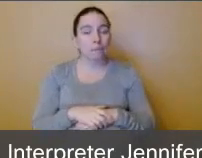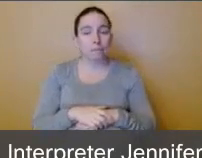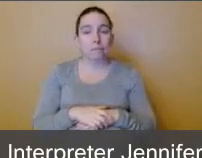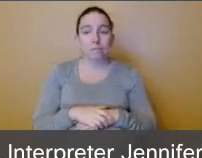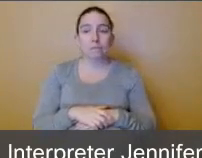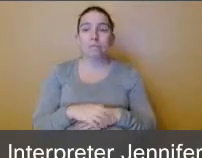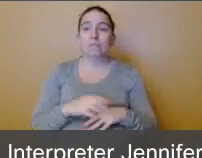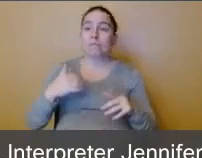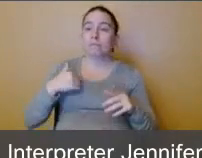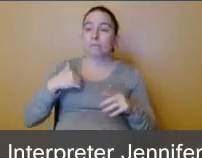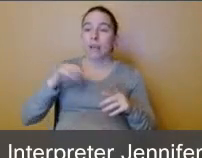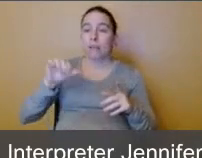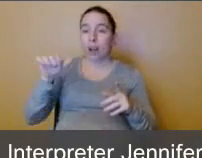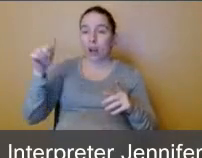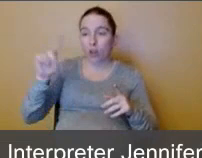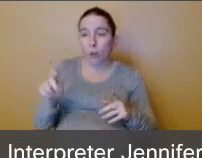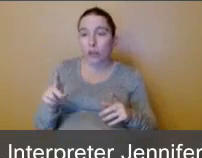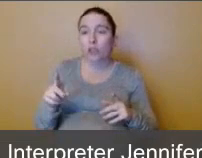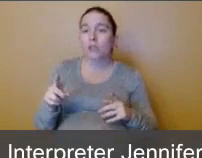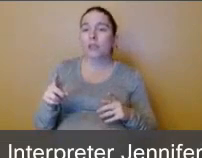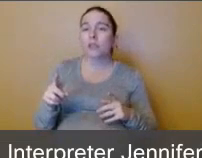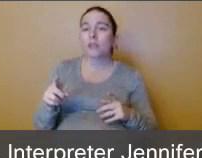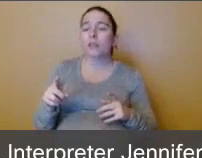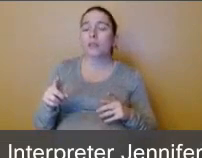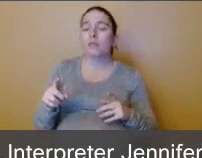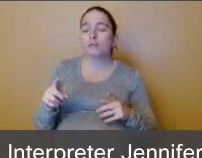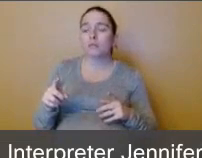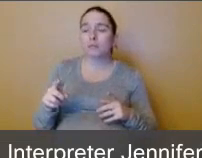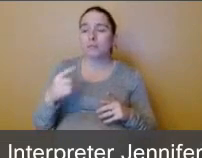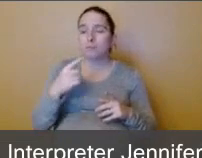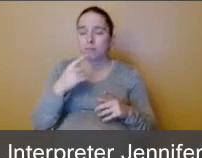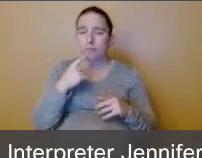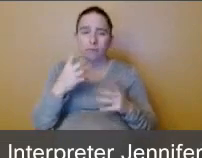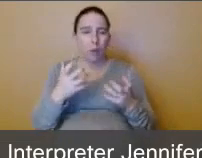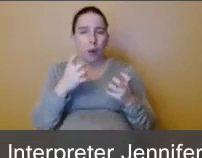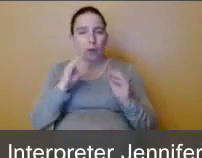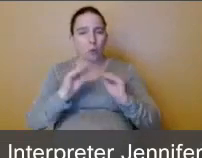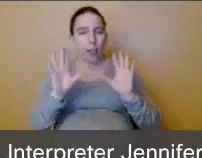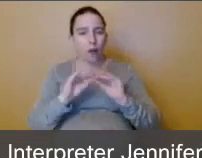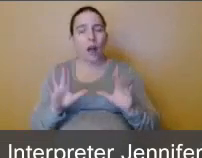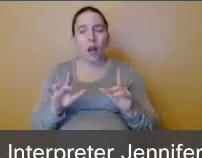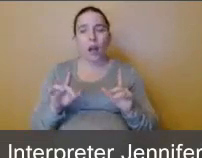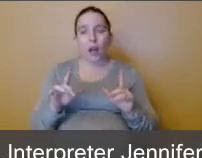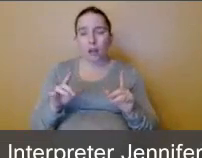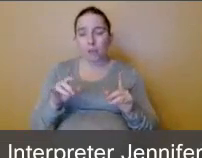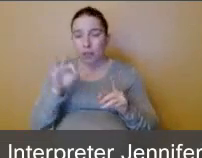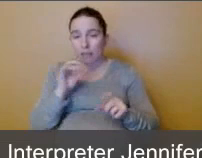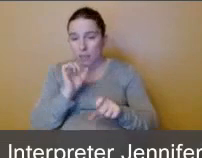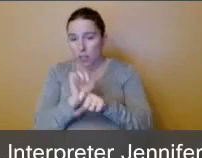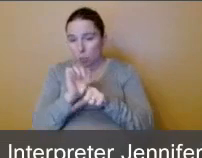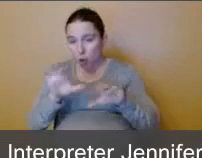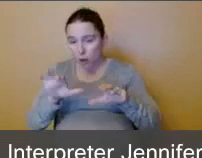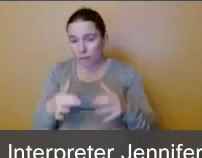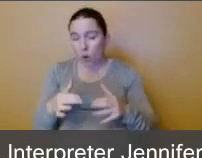And there's another question that requests clarification if these workforce investments apply